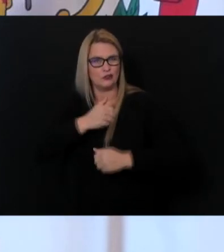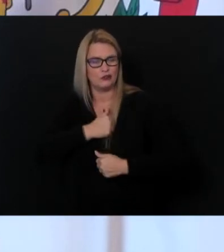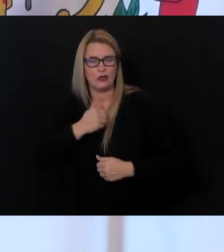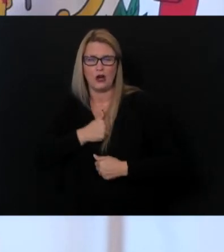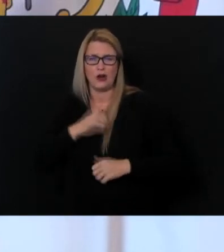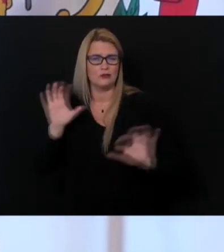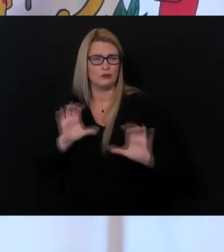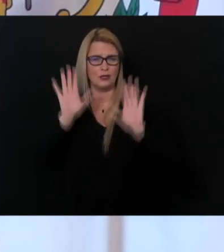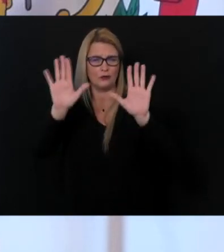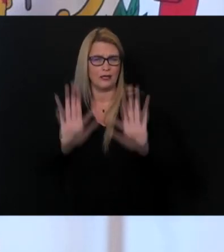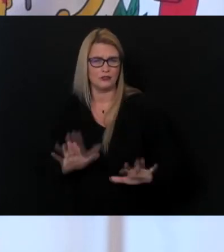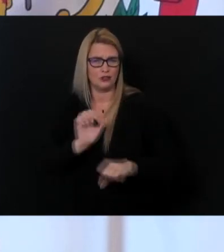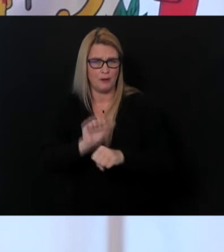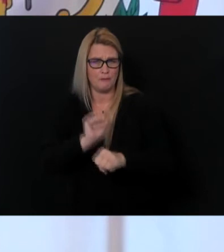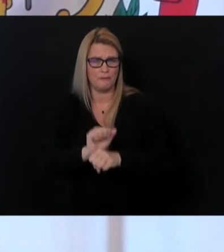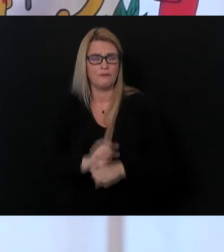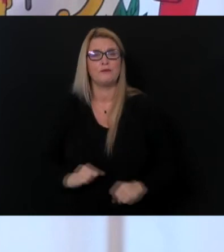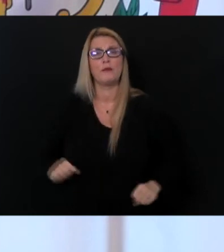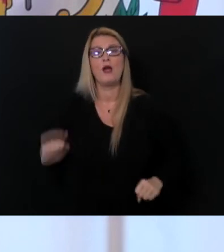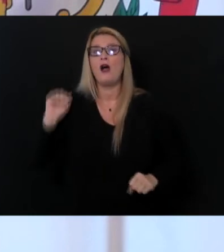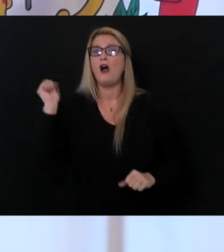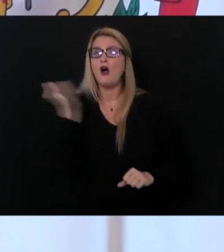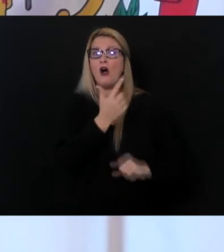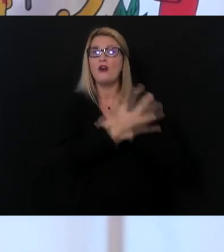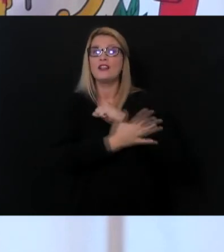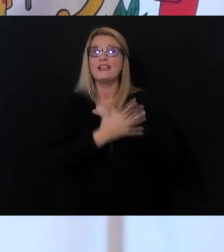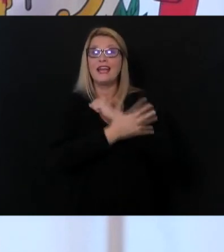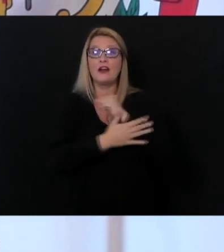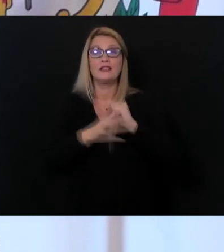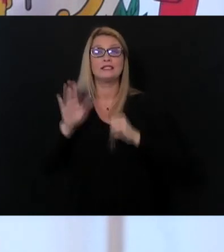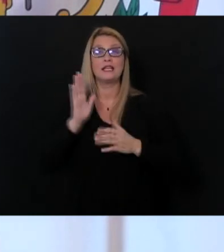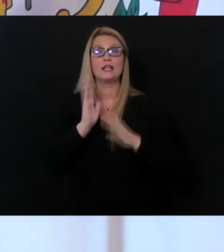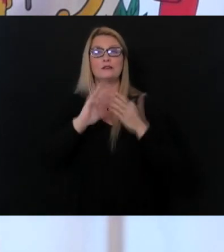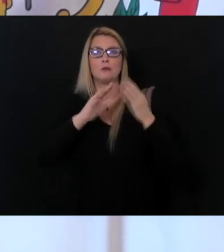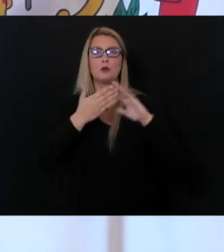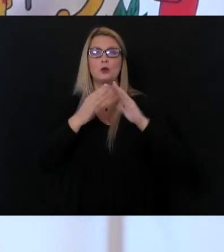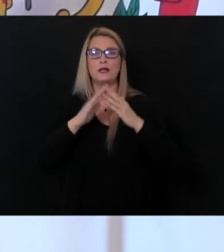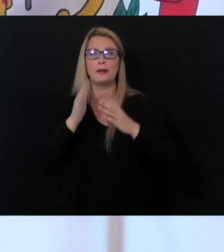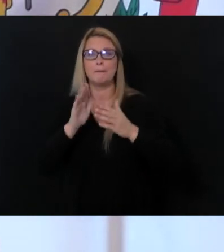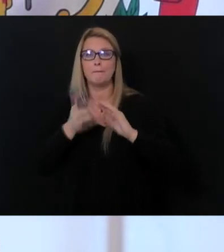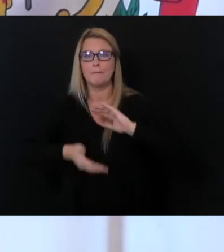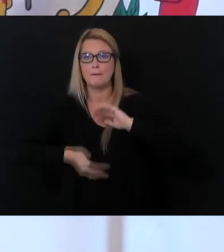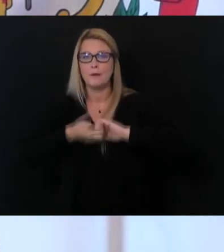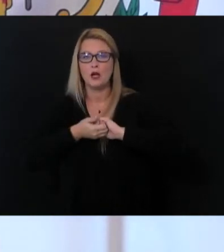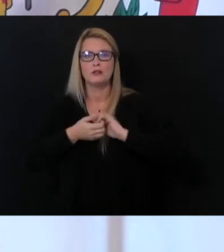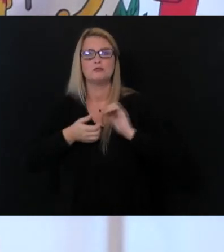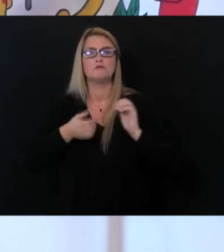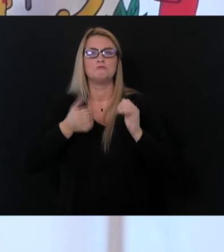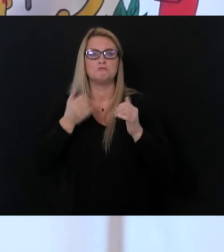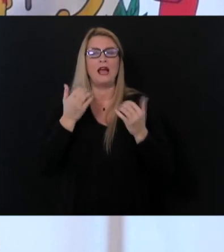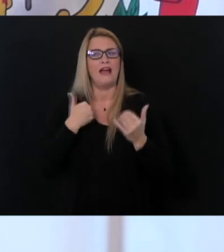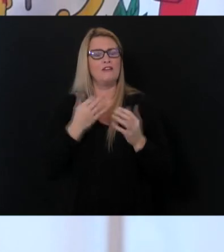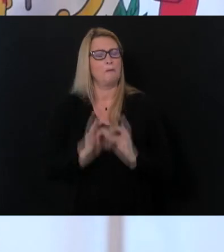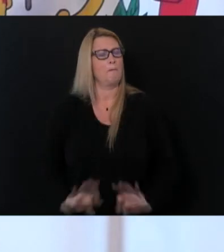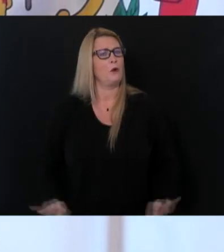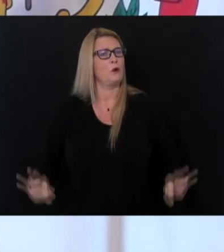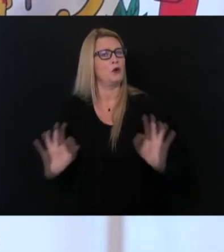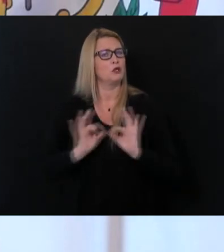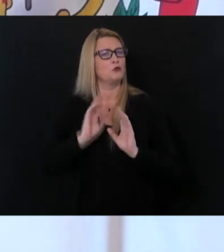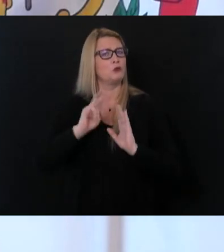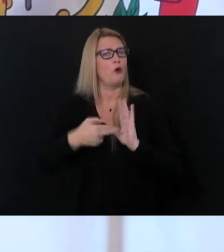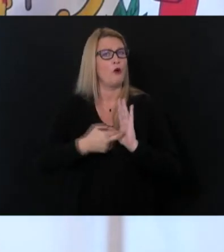know, all of our counties and community partners play an incredible role in the value of making this